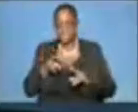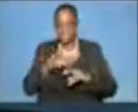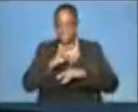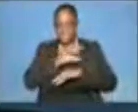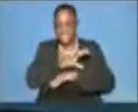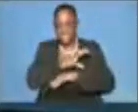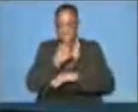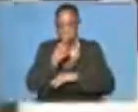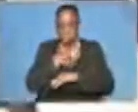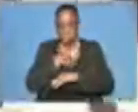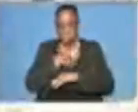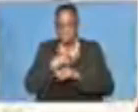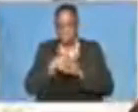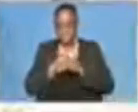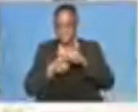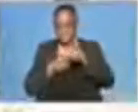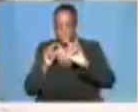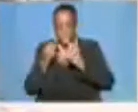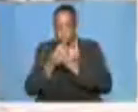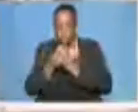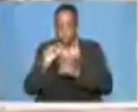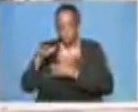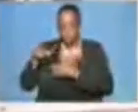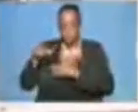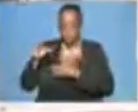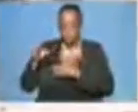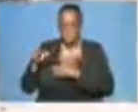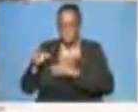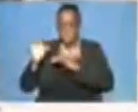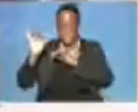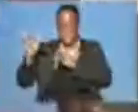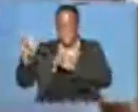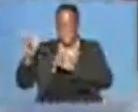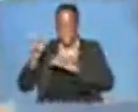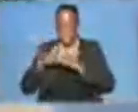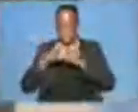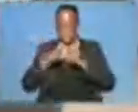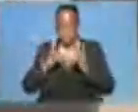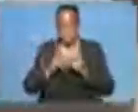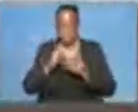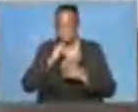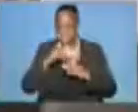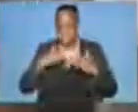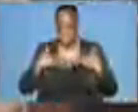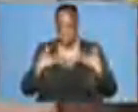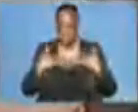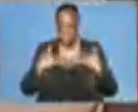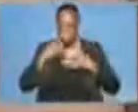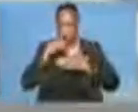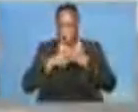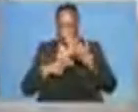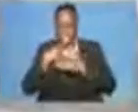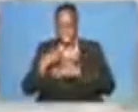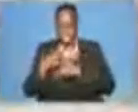details. A group of taxi drivers stationed near the Nassau Cruise Bar downtown are not happy about what they claim is